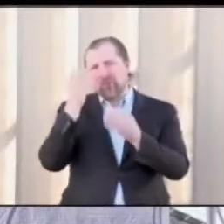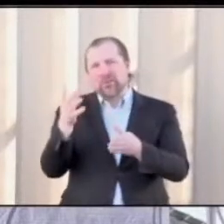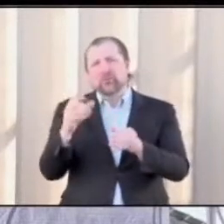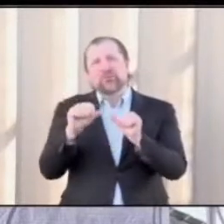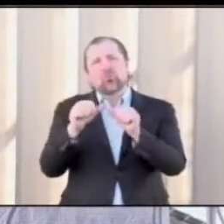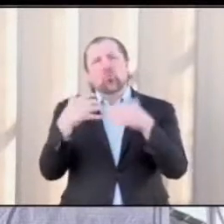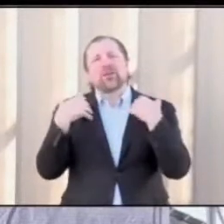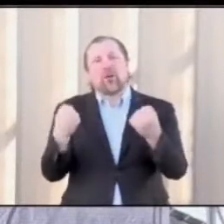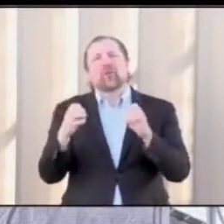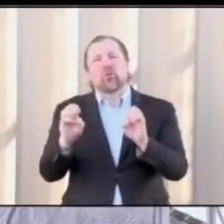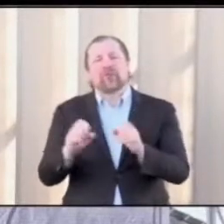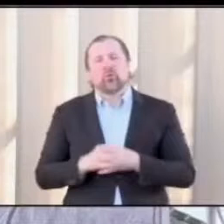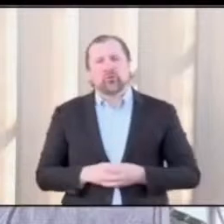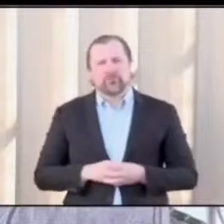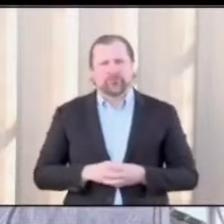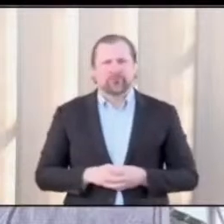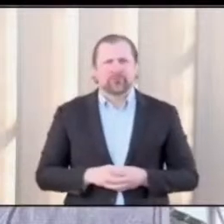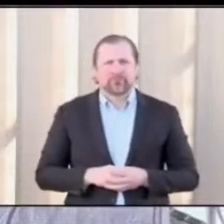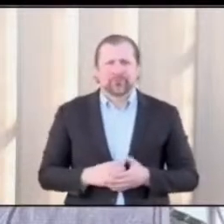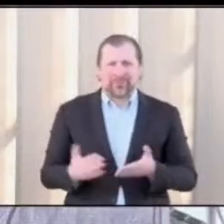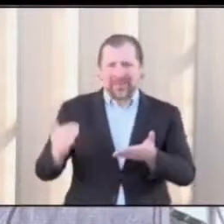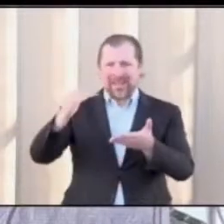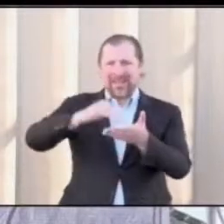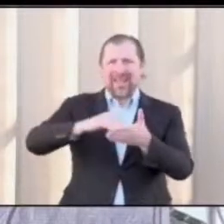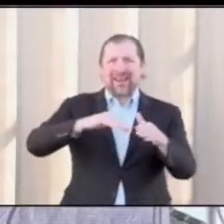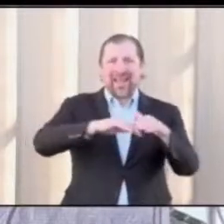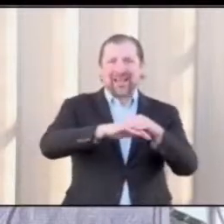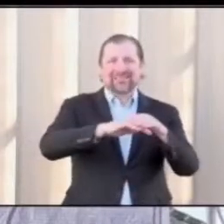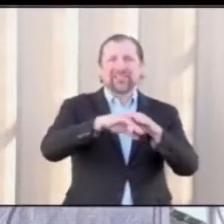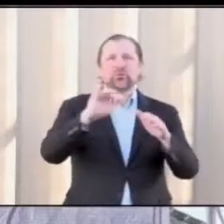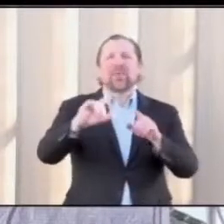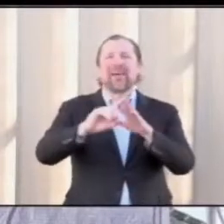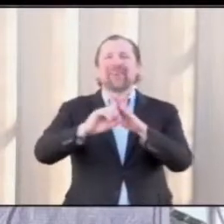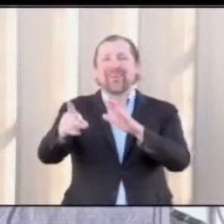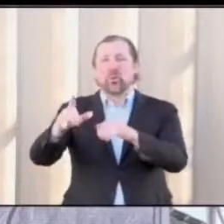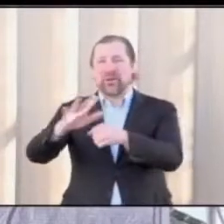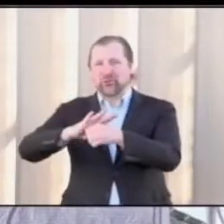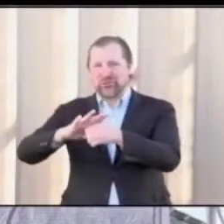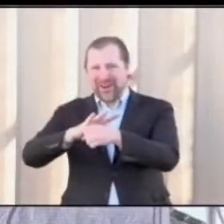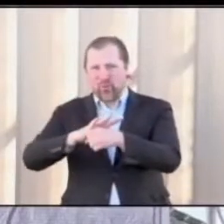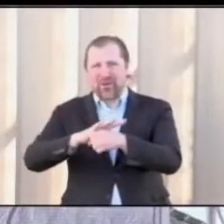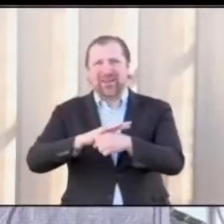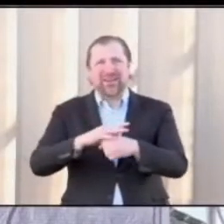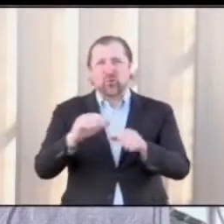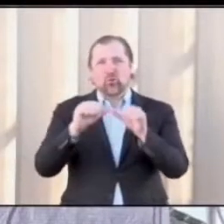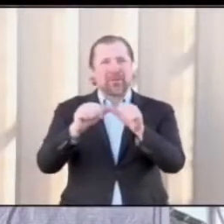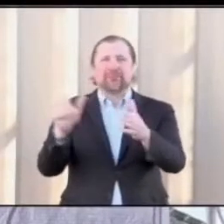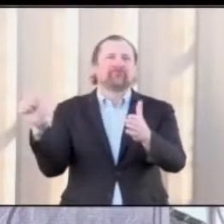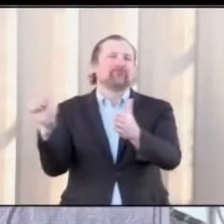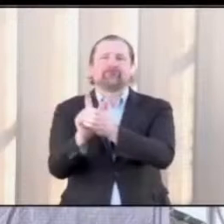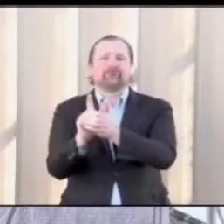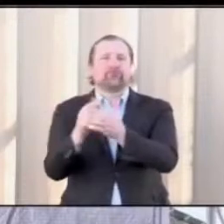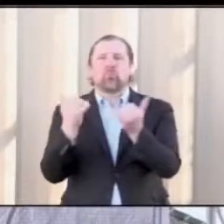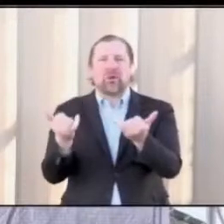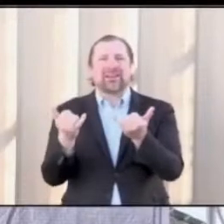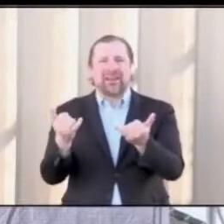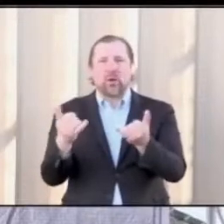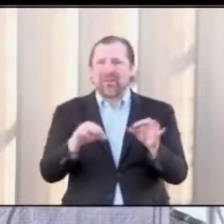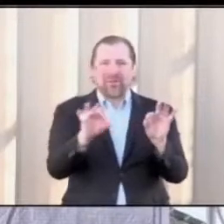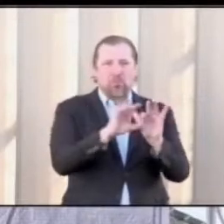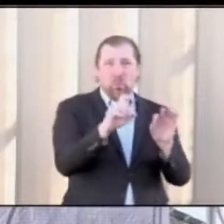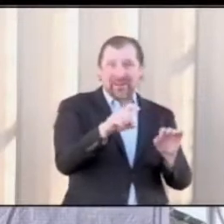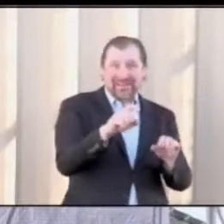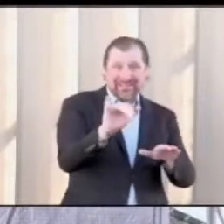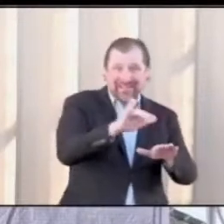ongoing recovery efforts. Again, access to the evacuation zones remains prohibited at this time. If you have critical needs,